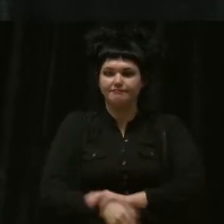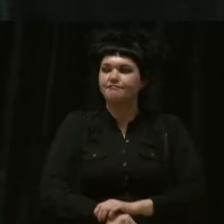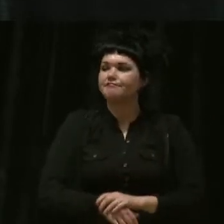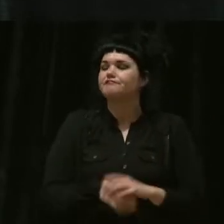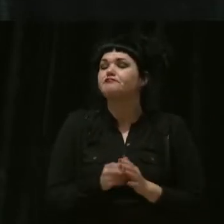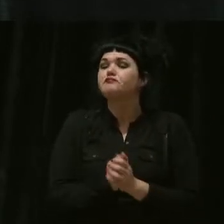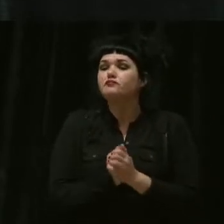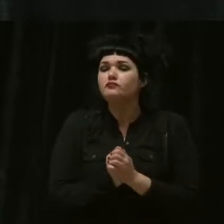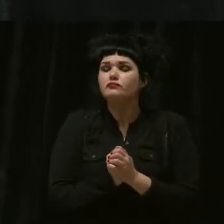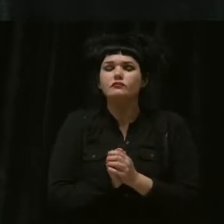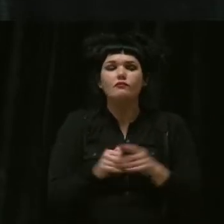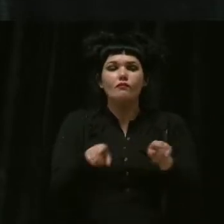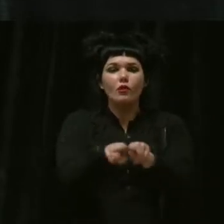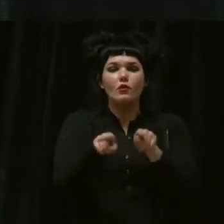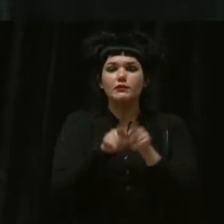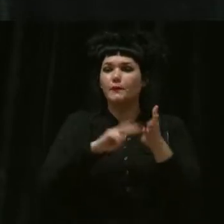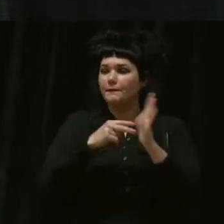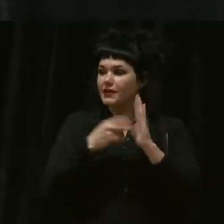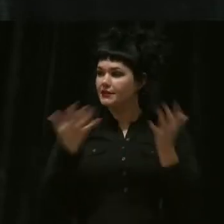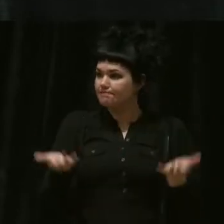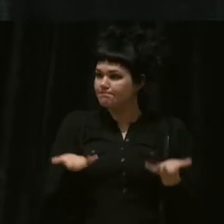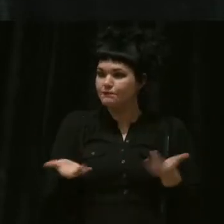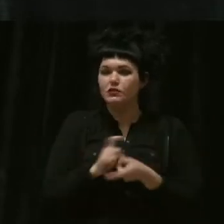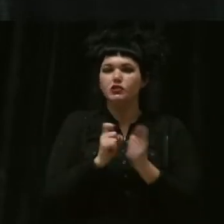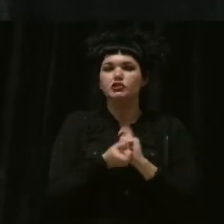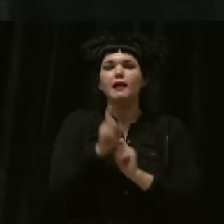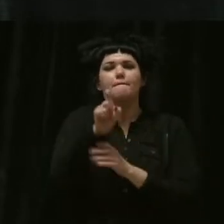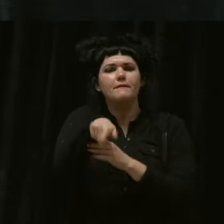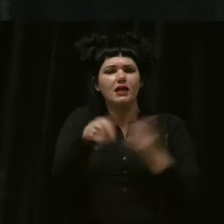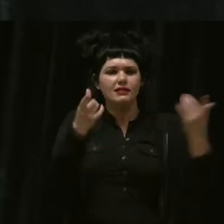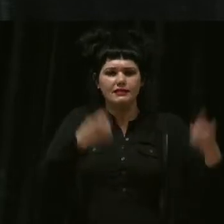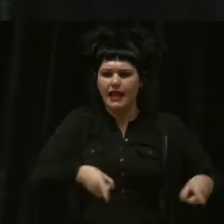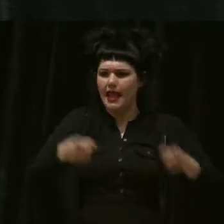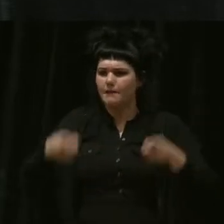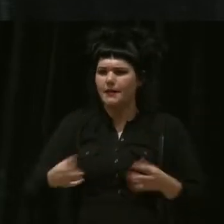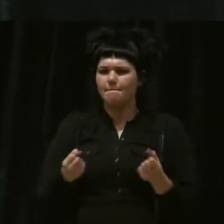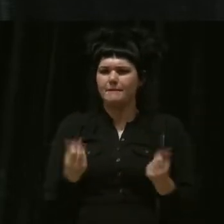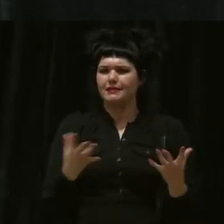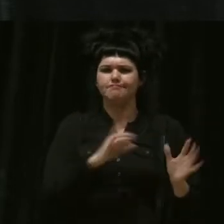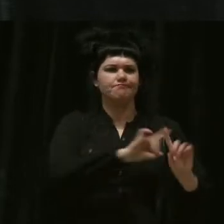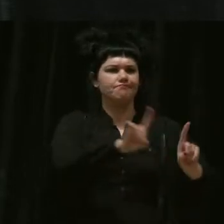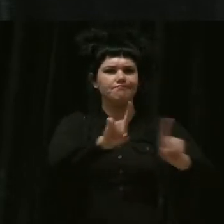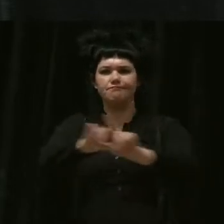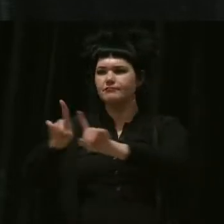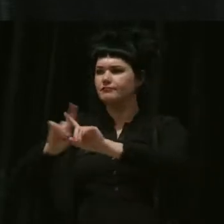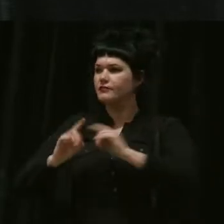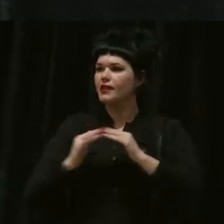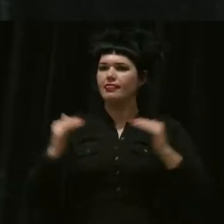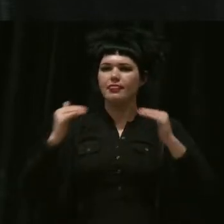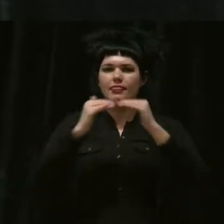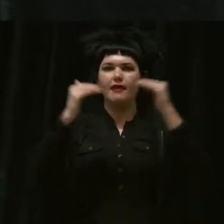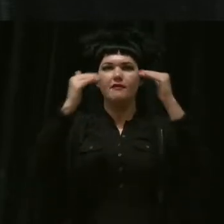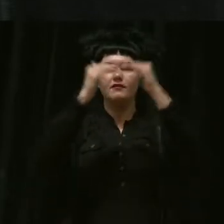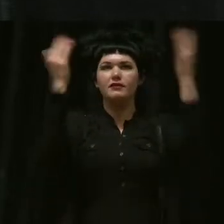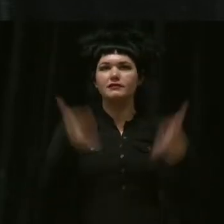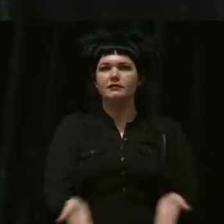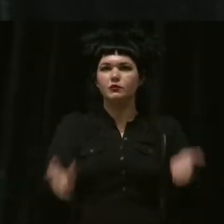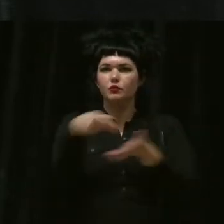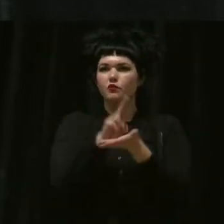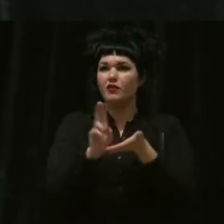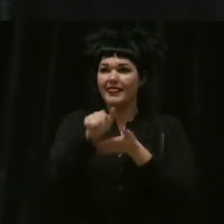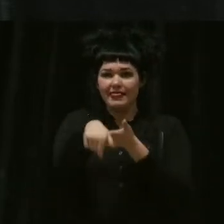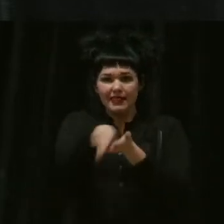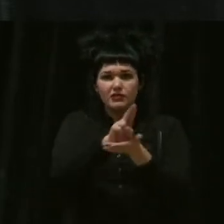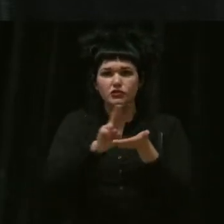It also means that the change must happen at multiple levels of the university. This university is